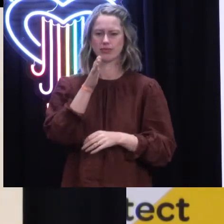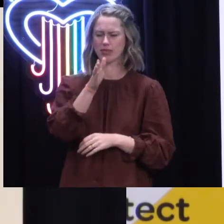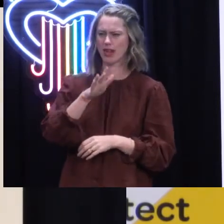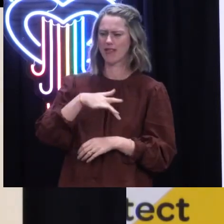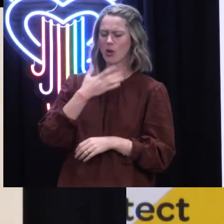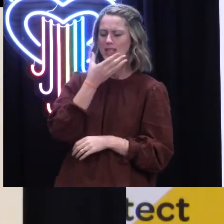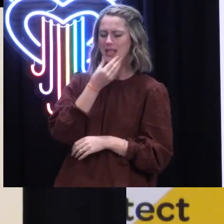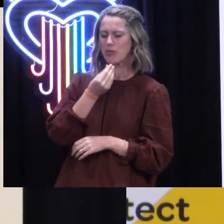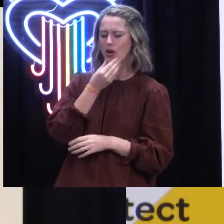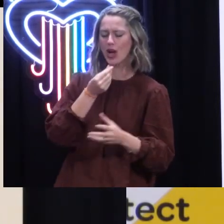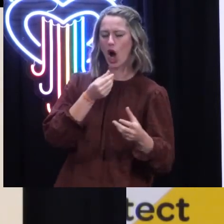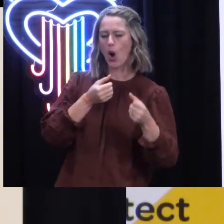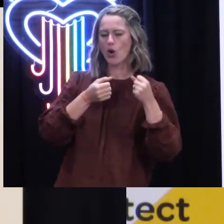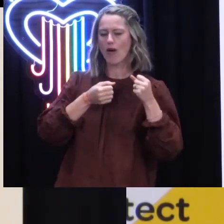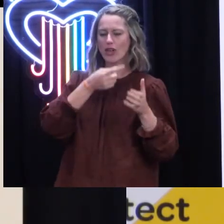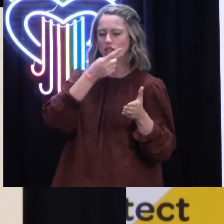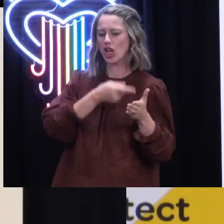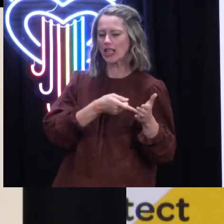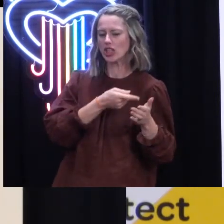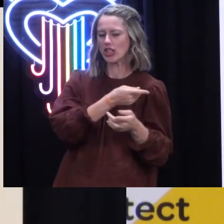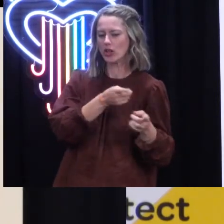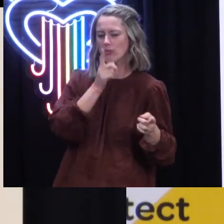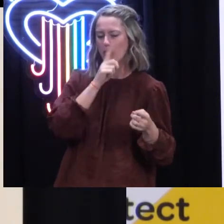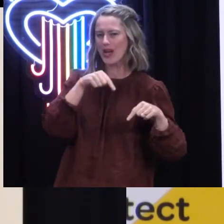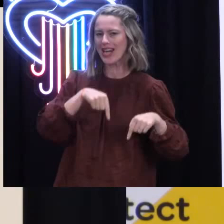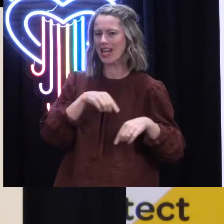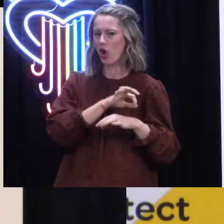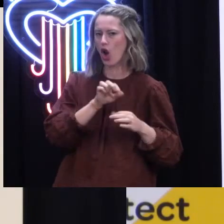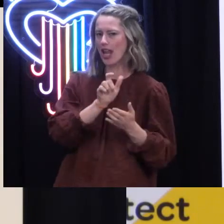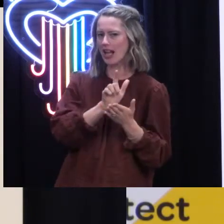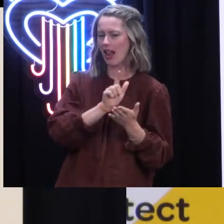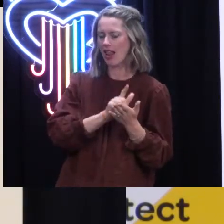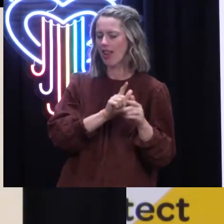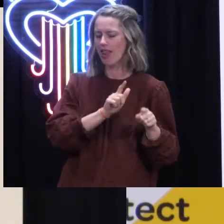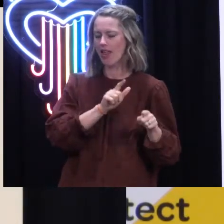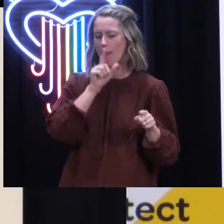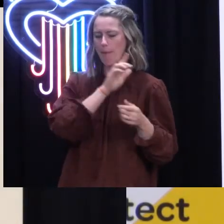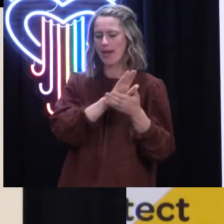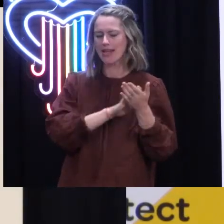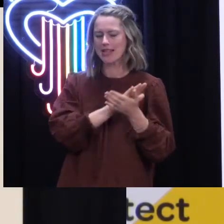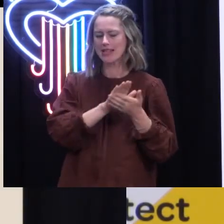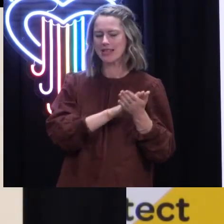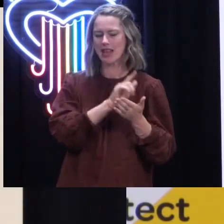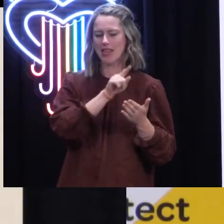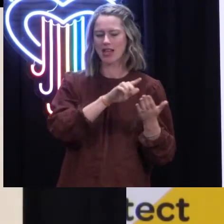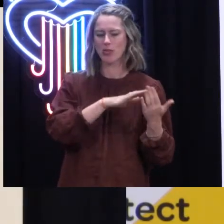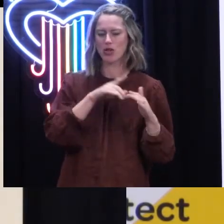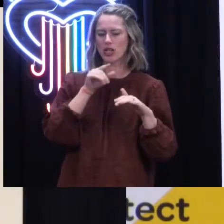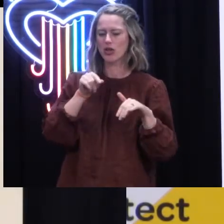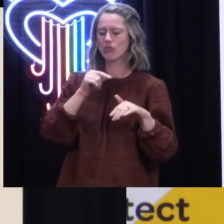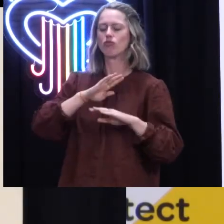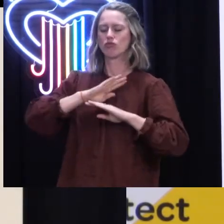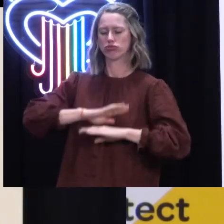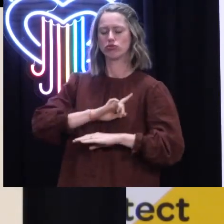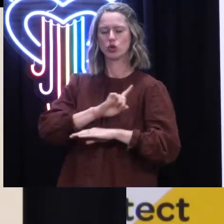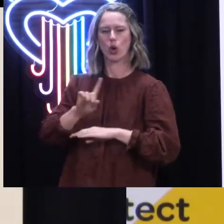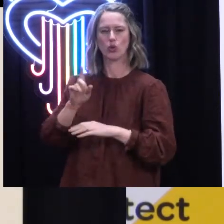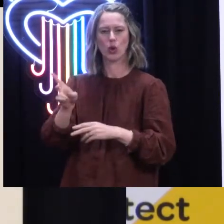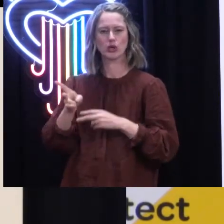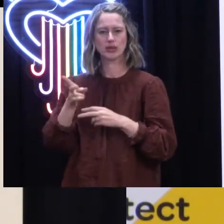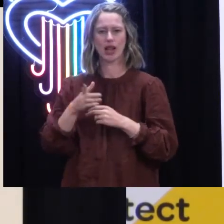amnesty give guarantee, though, to that community and therefore avoid a potential public health risk? My concern is that